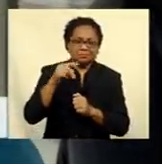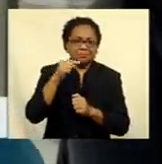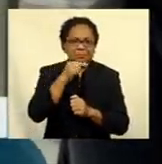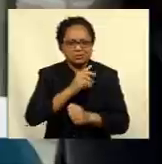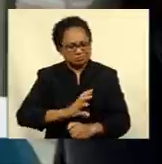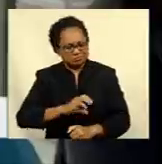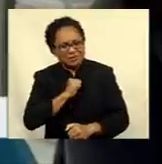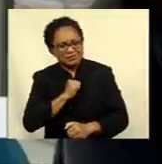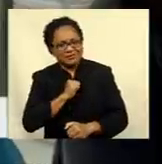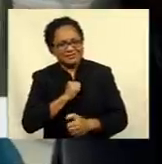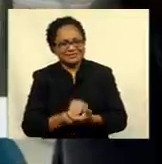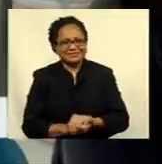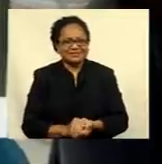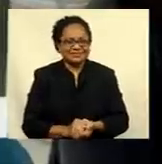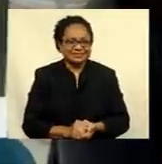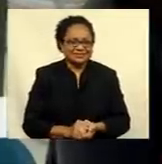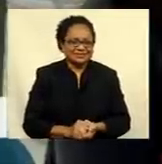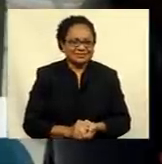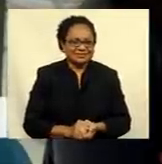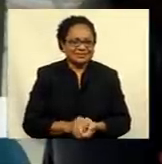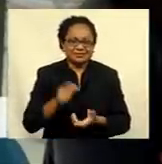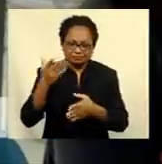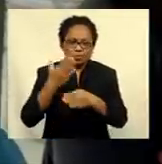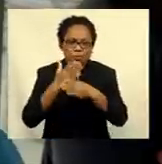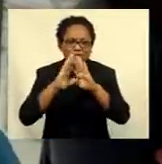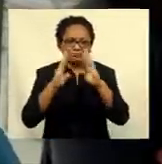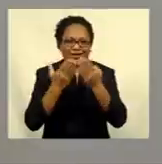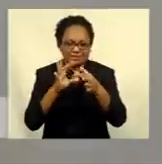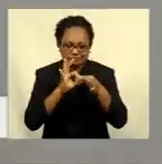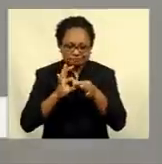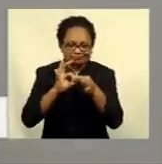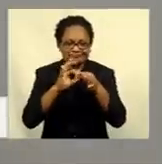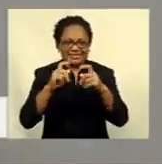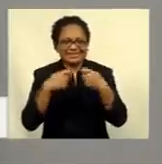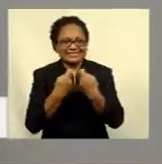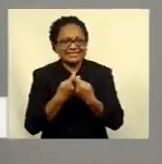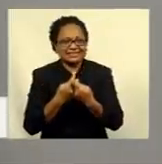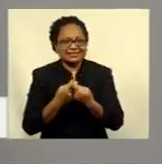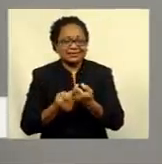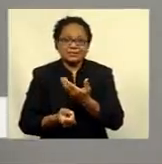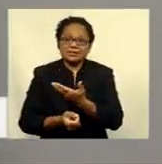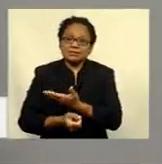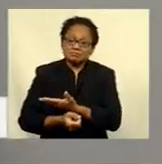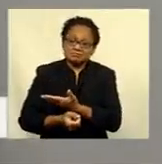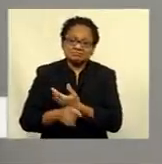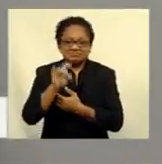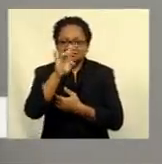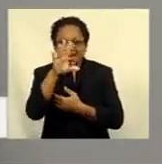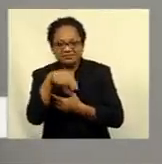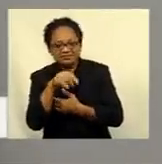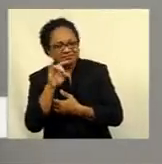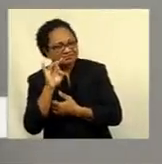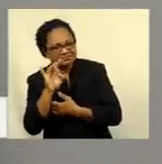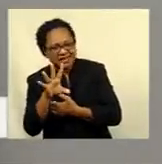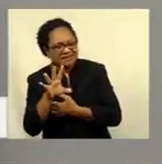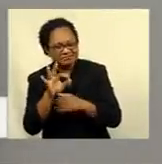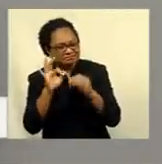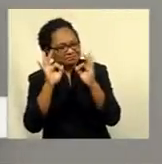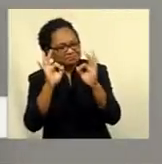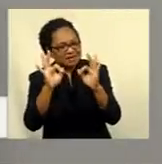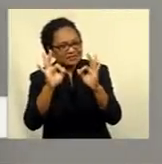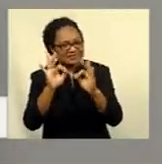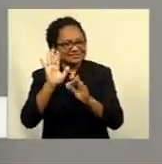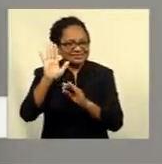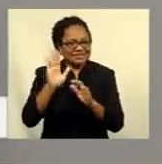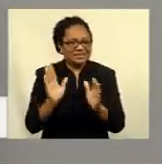their final and they worked together as a team. Well, the 10 out of 10 on a scale from 1 to 10, already that's 10 out of